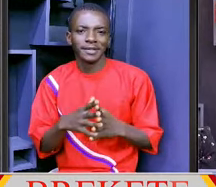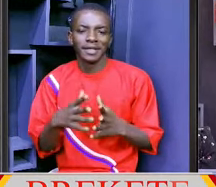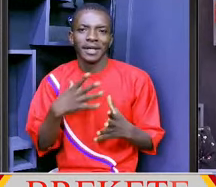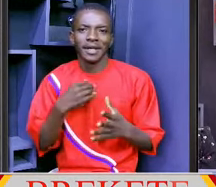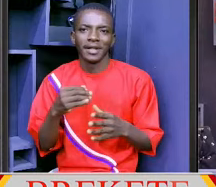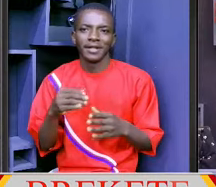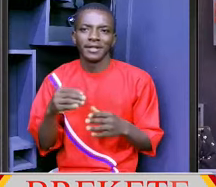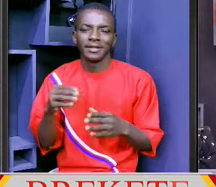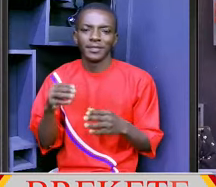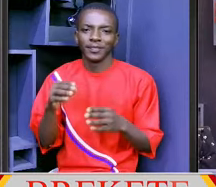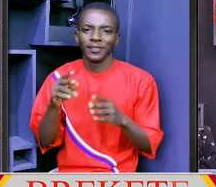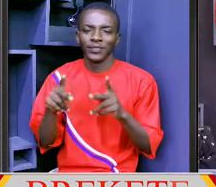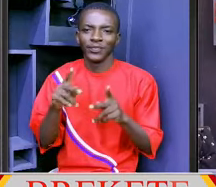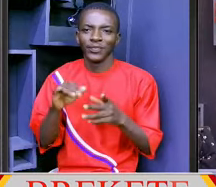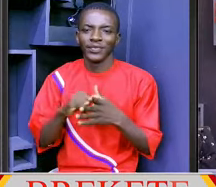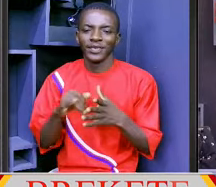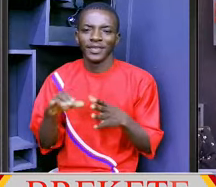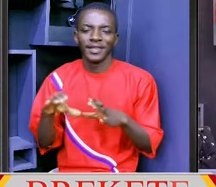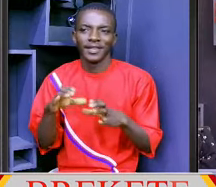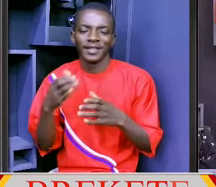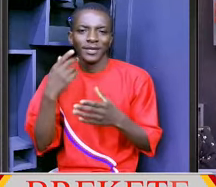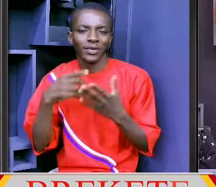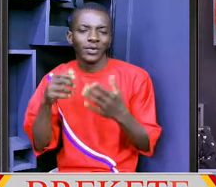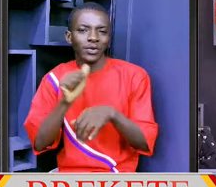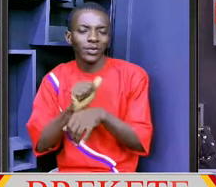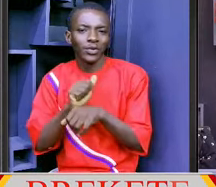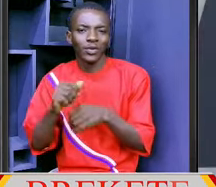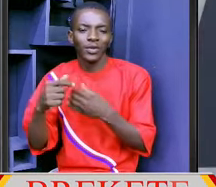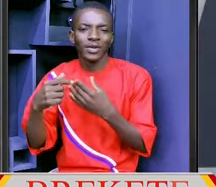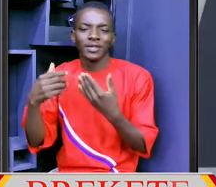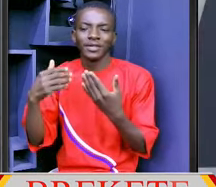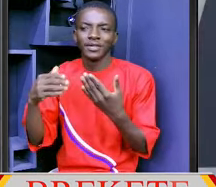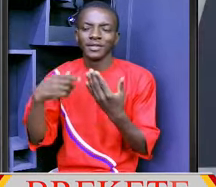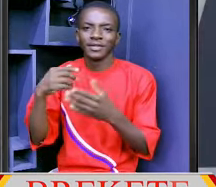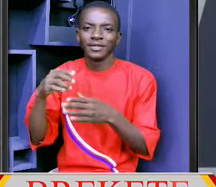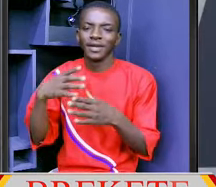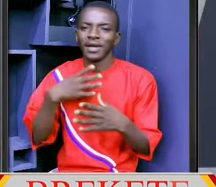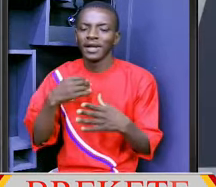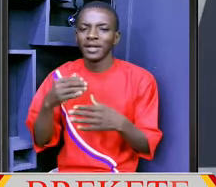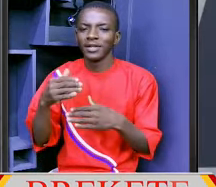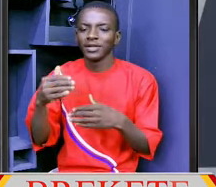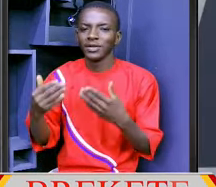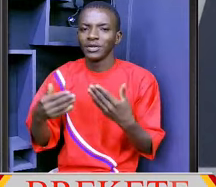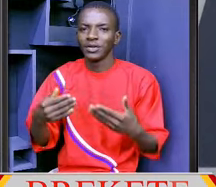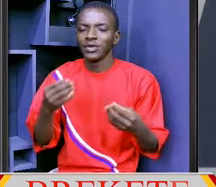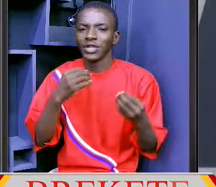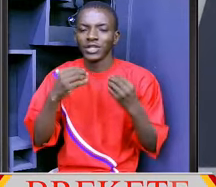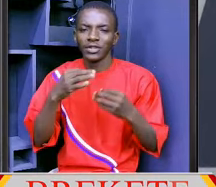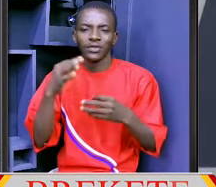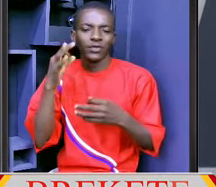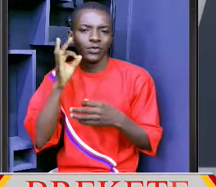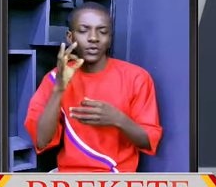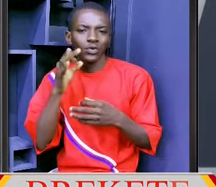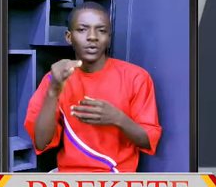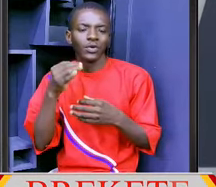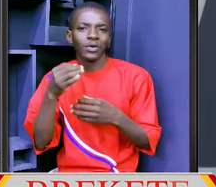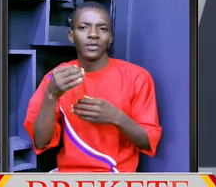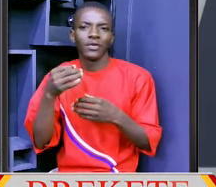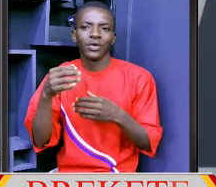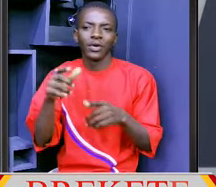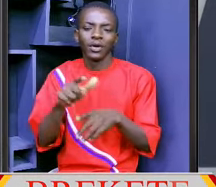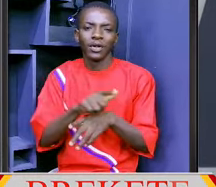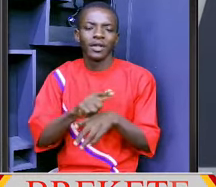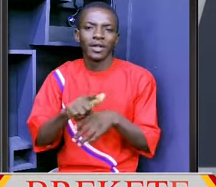And your help that you did do me, God reward you. Amen. Amen. And may you eat the fruit of labor. Insha